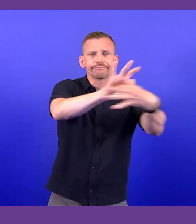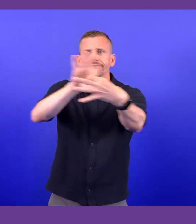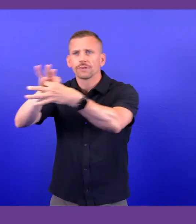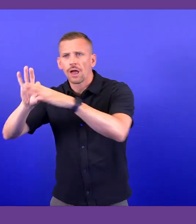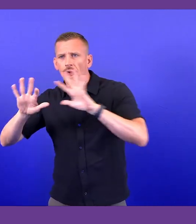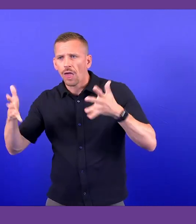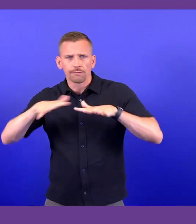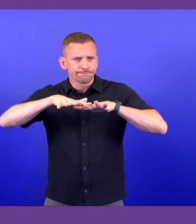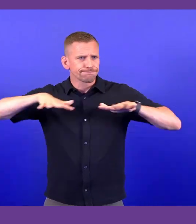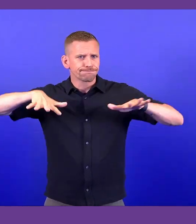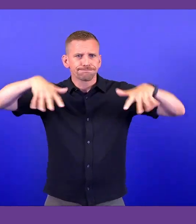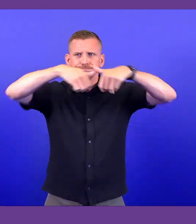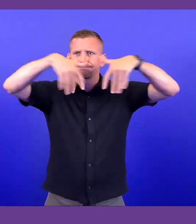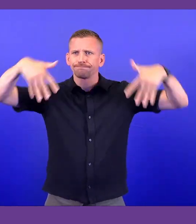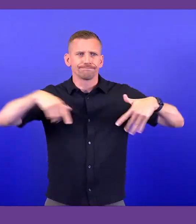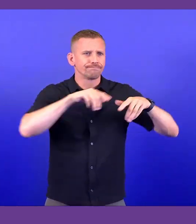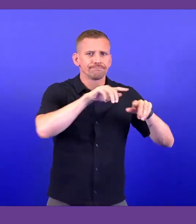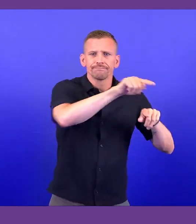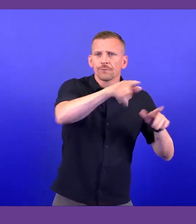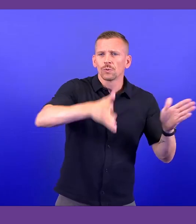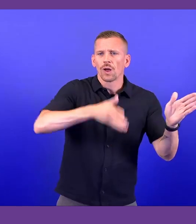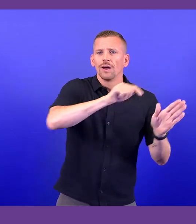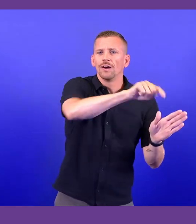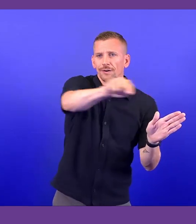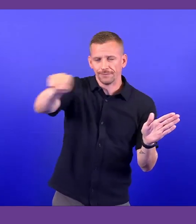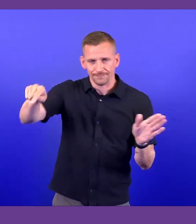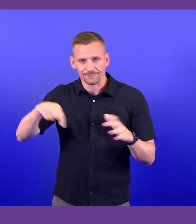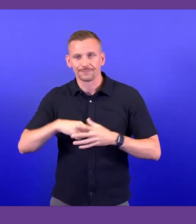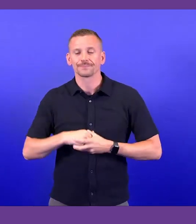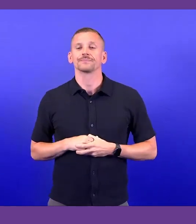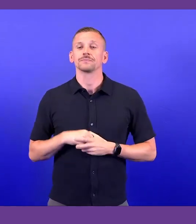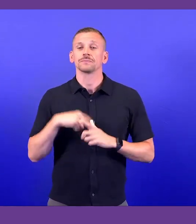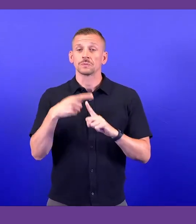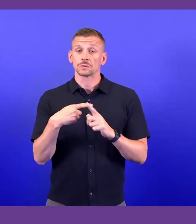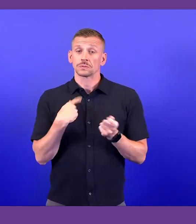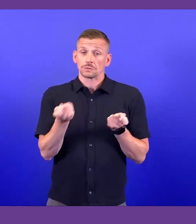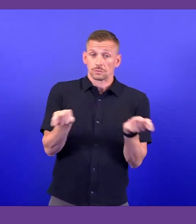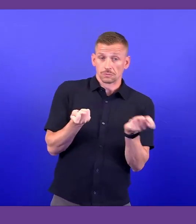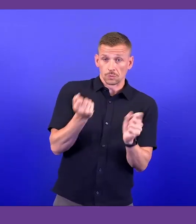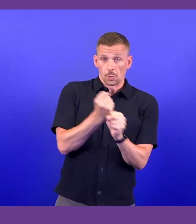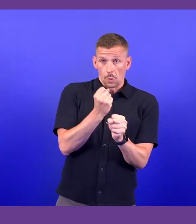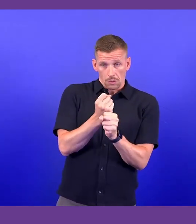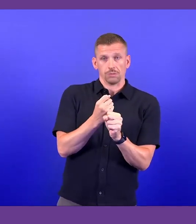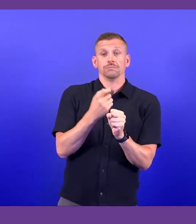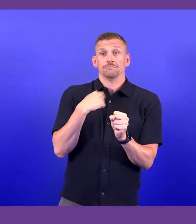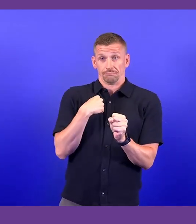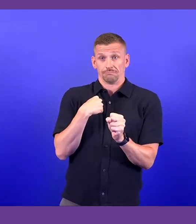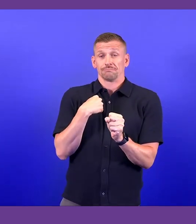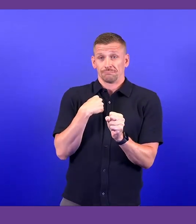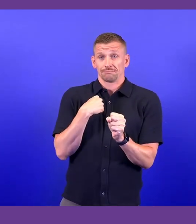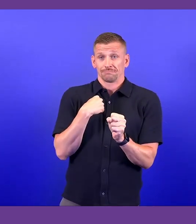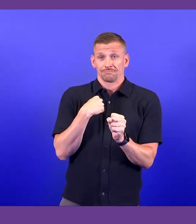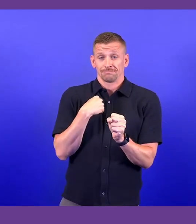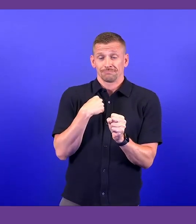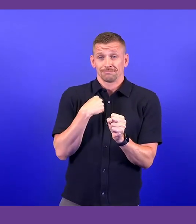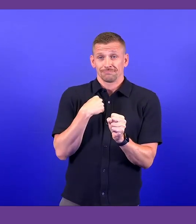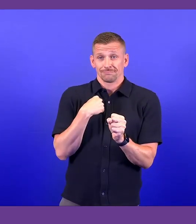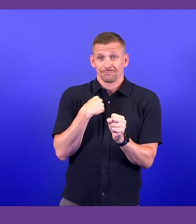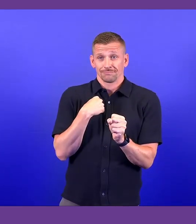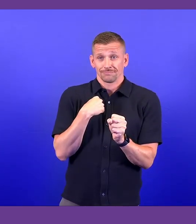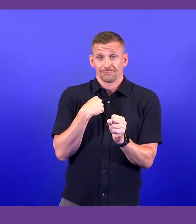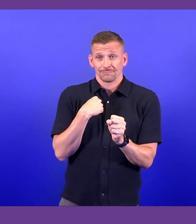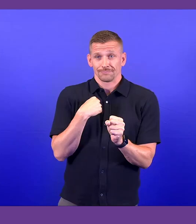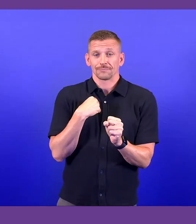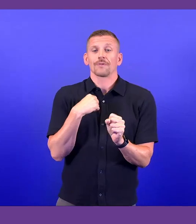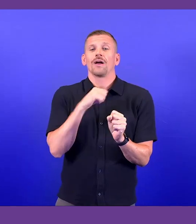accessibility. Absolutely, we've got the right man here today. Anne-Laure, if you're able to join us online, can